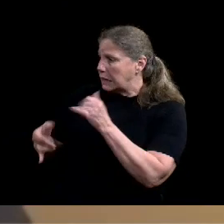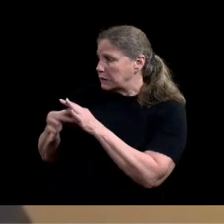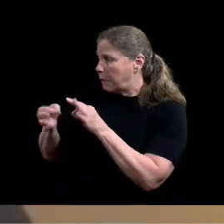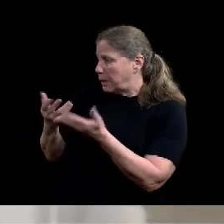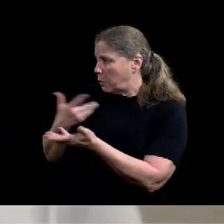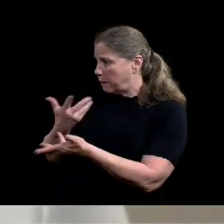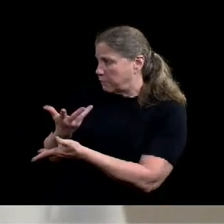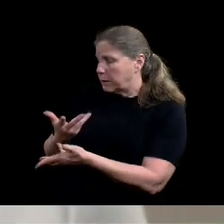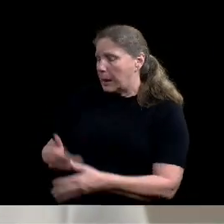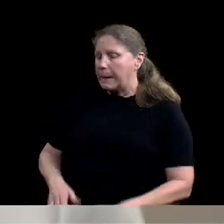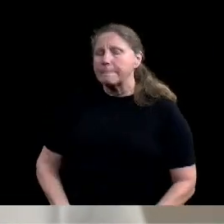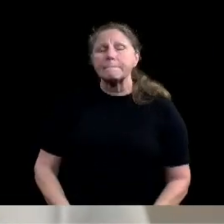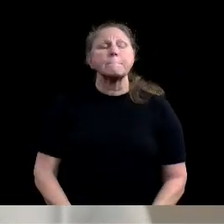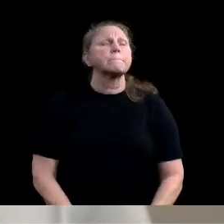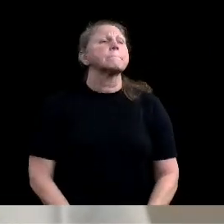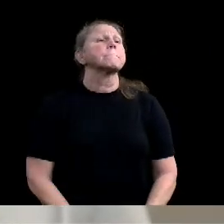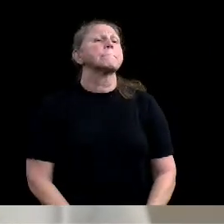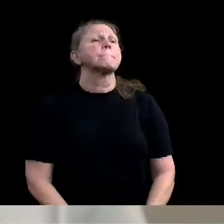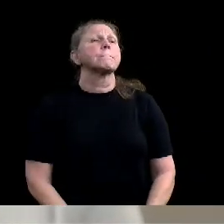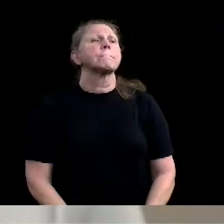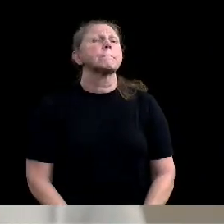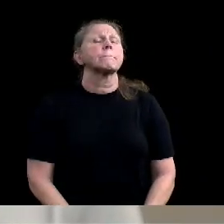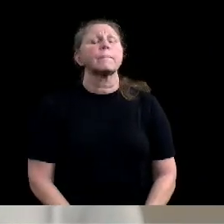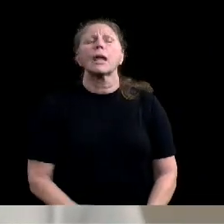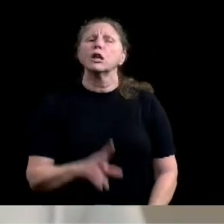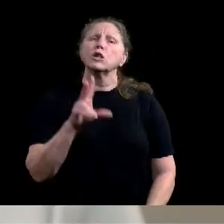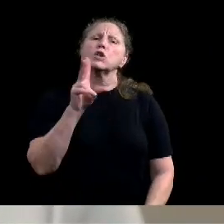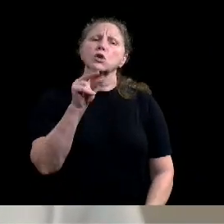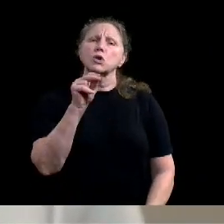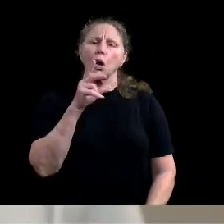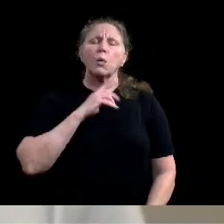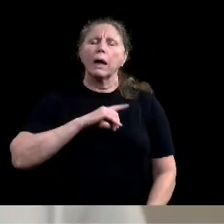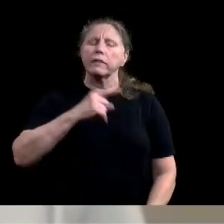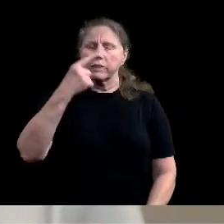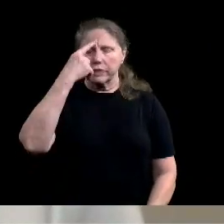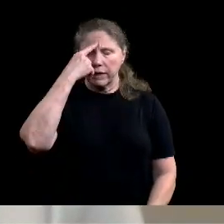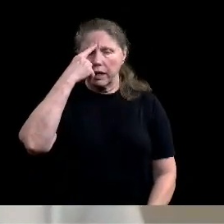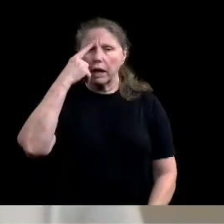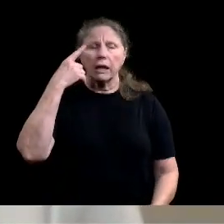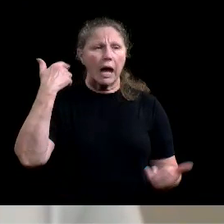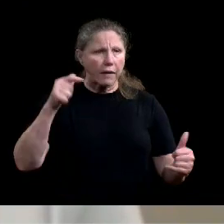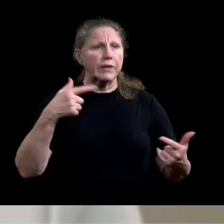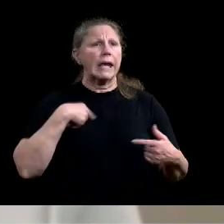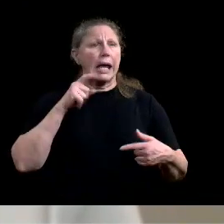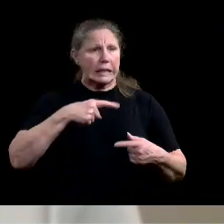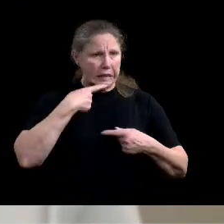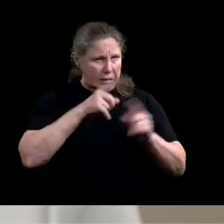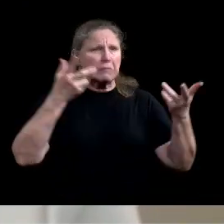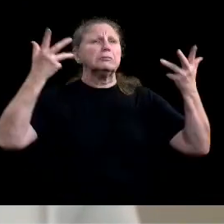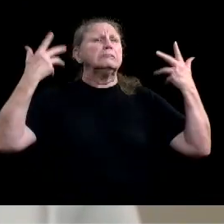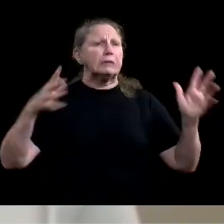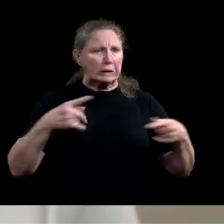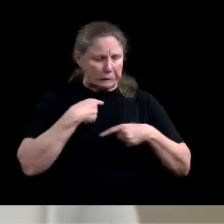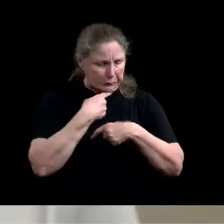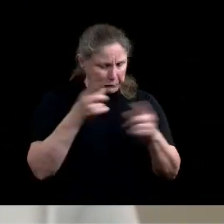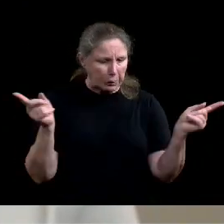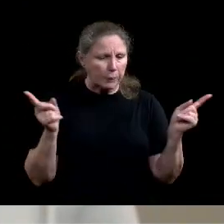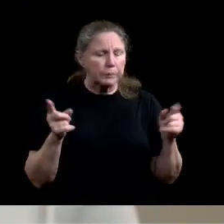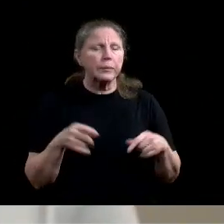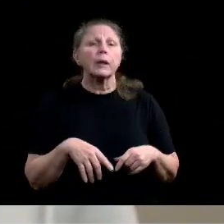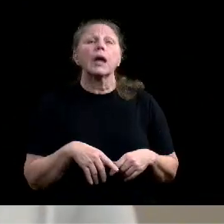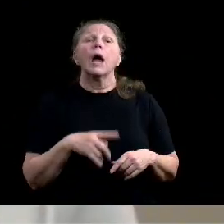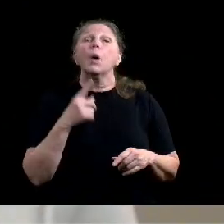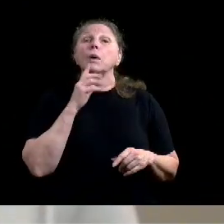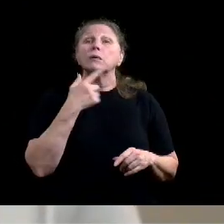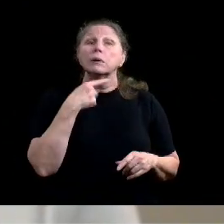No, I think I've shared everything I want to share today, other than just my deep gratitude for the community and for, this is such a hard time, and I'm